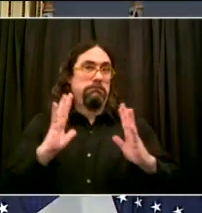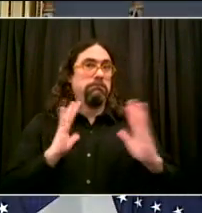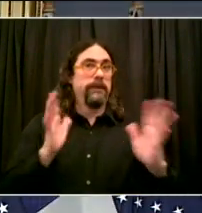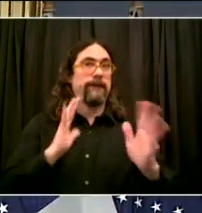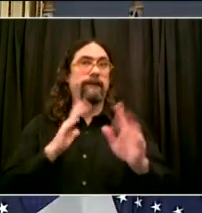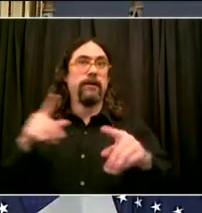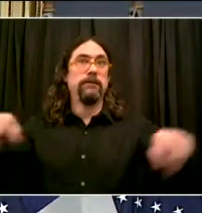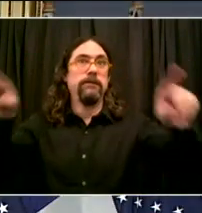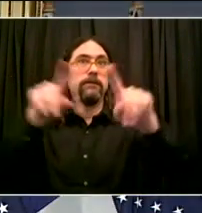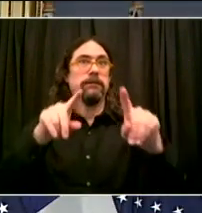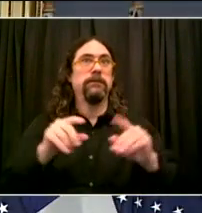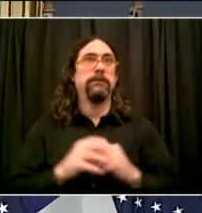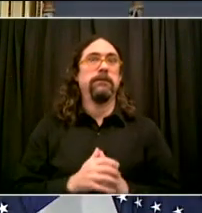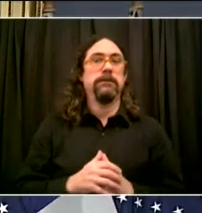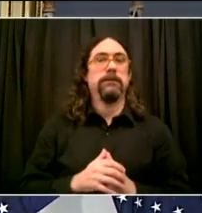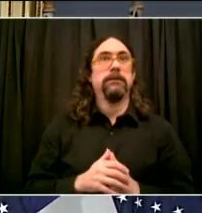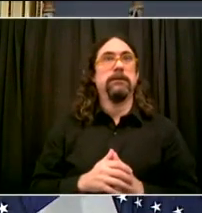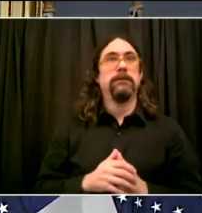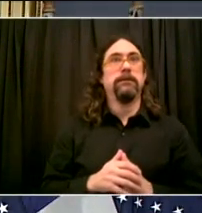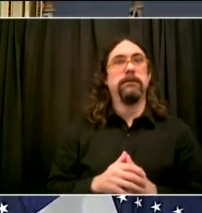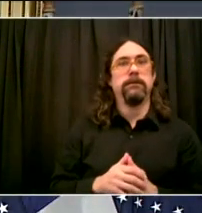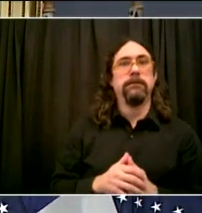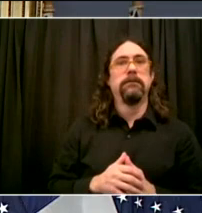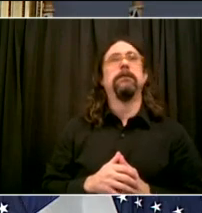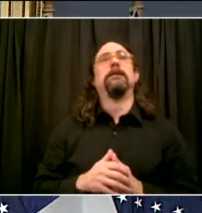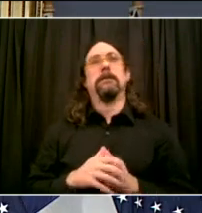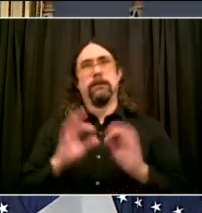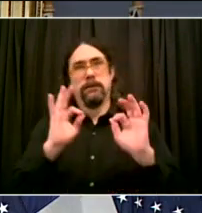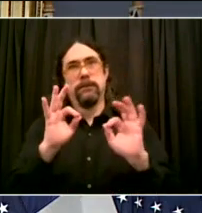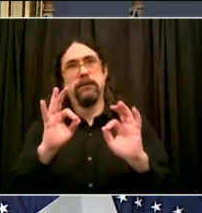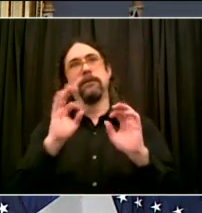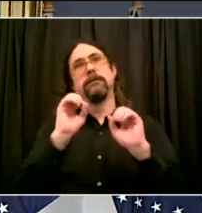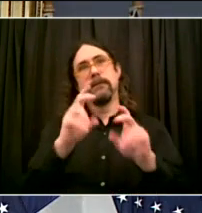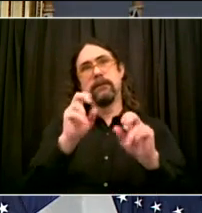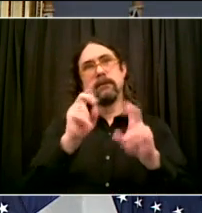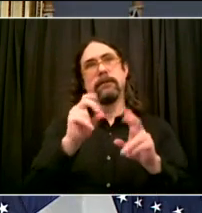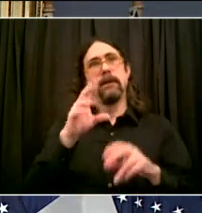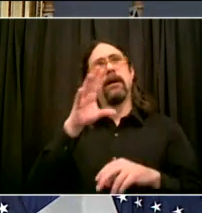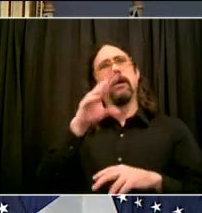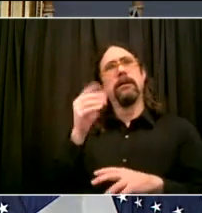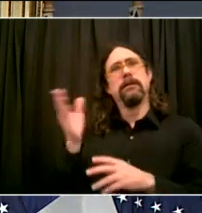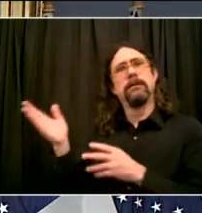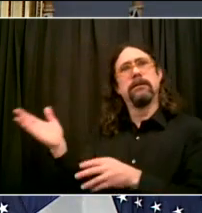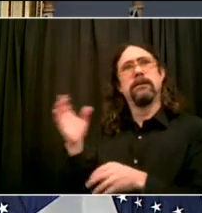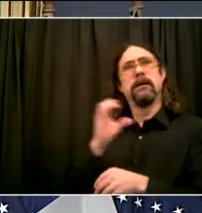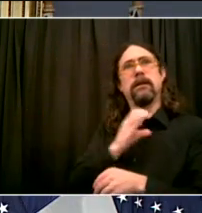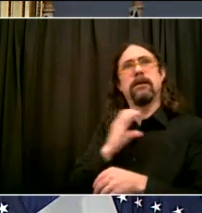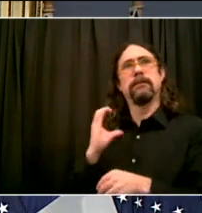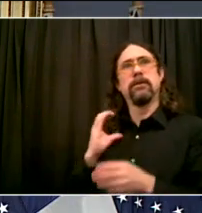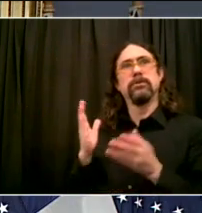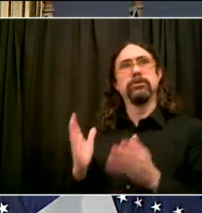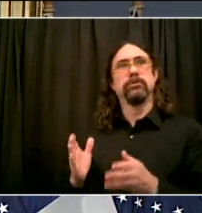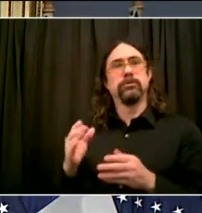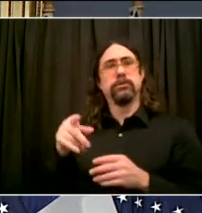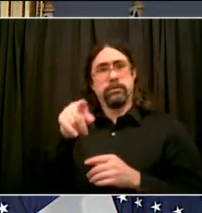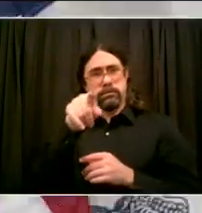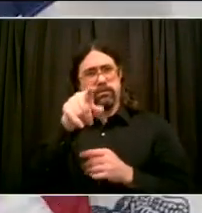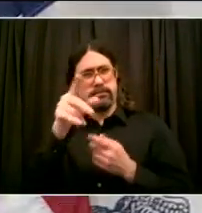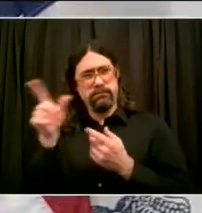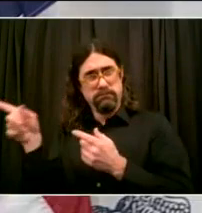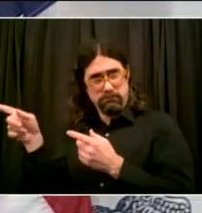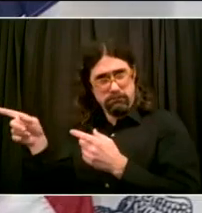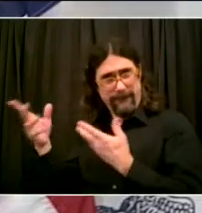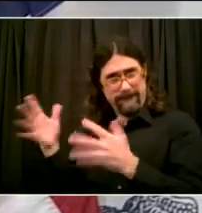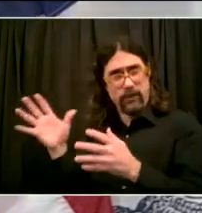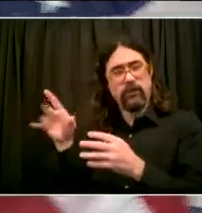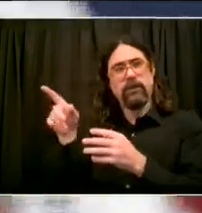to handle outdoor dining. I think you should talk about that because I think that's part of the approach here. Absolutely, Mr. Mayor. We